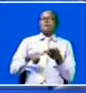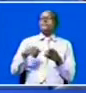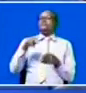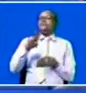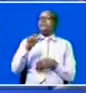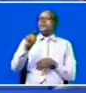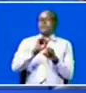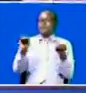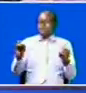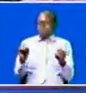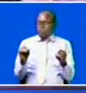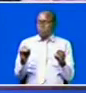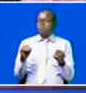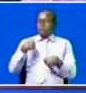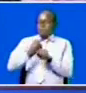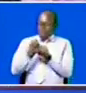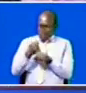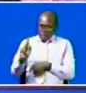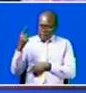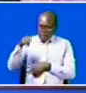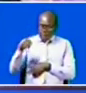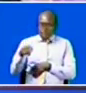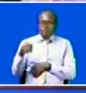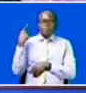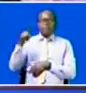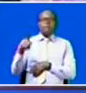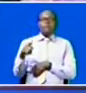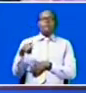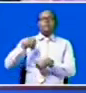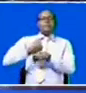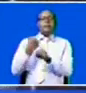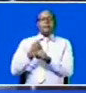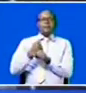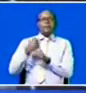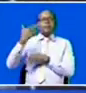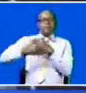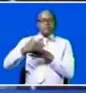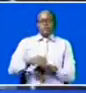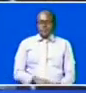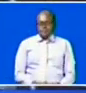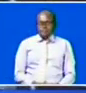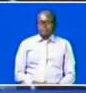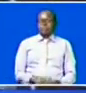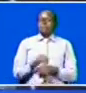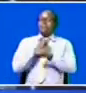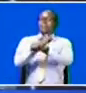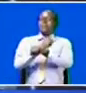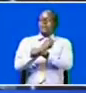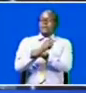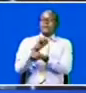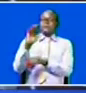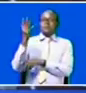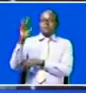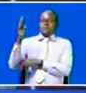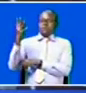VAT on parts locally purchased or imported for the assembly of computers. To protect the timber and furniture